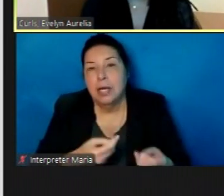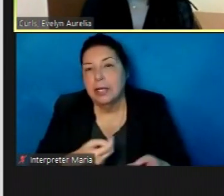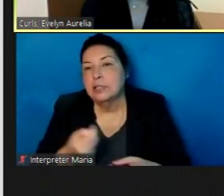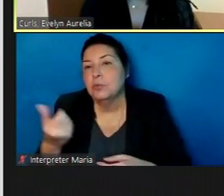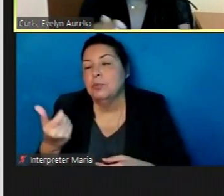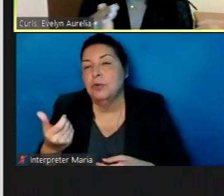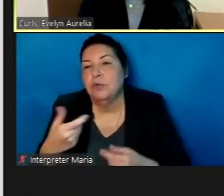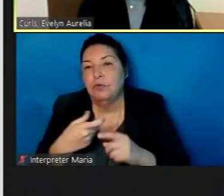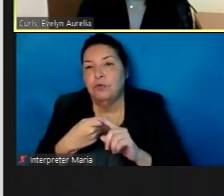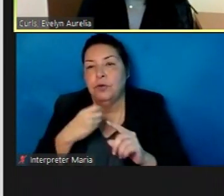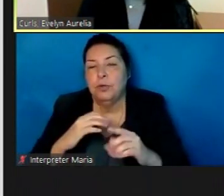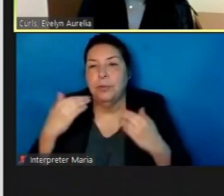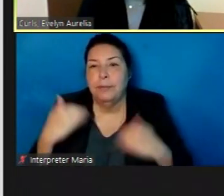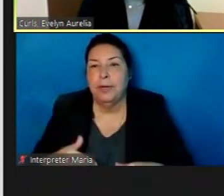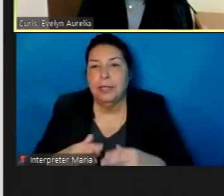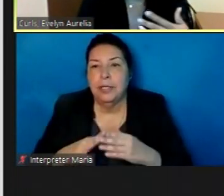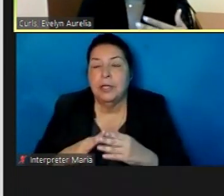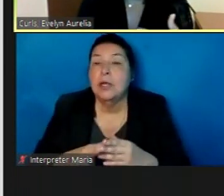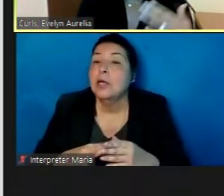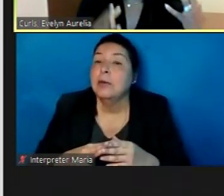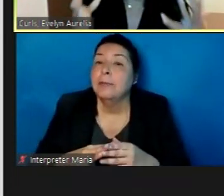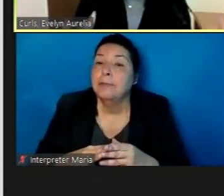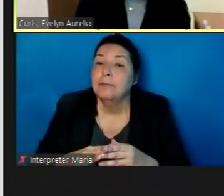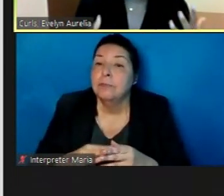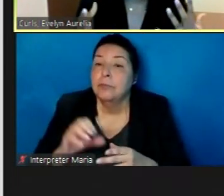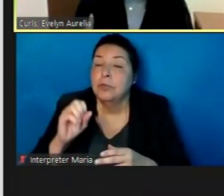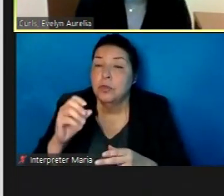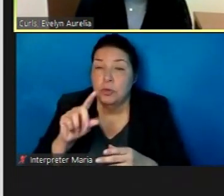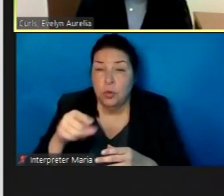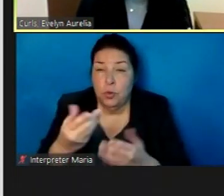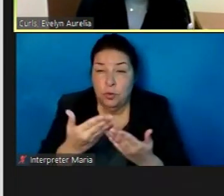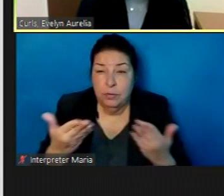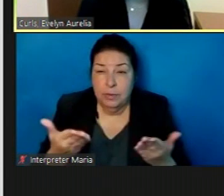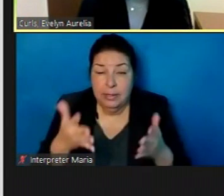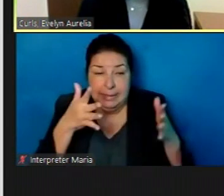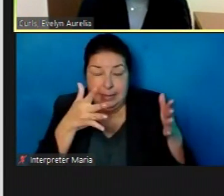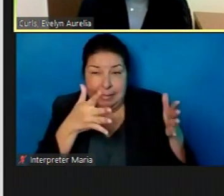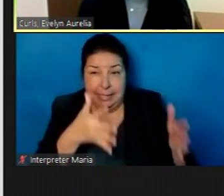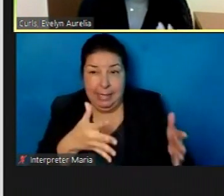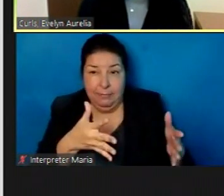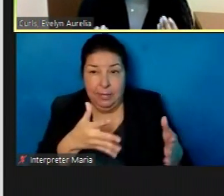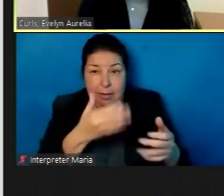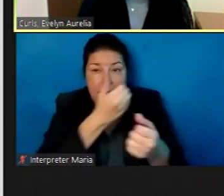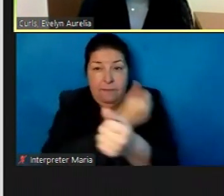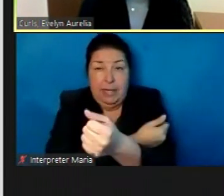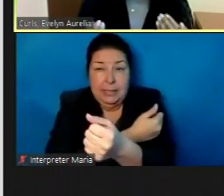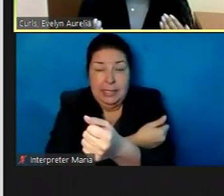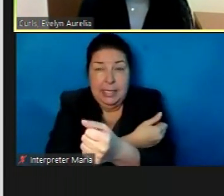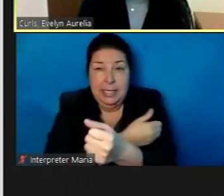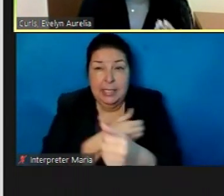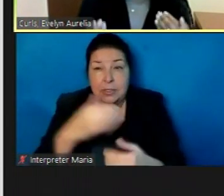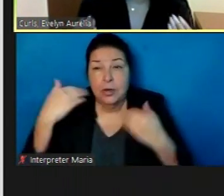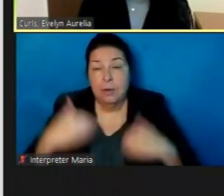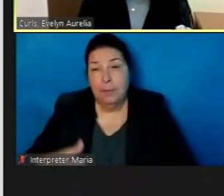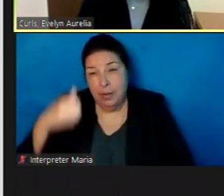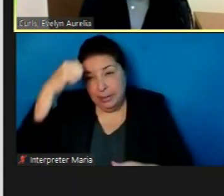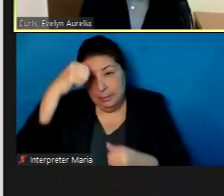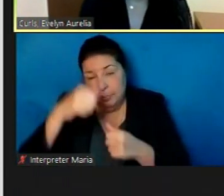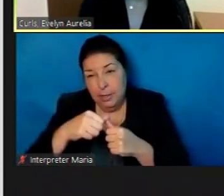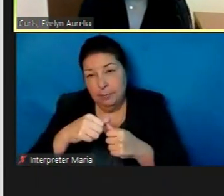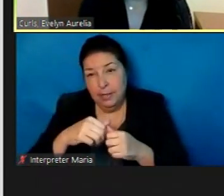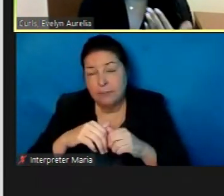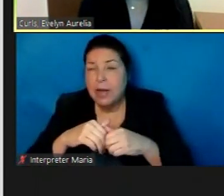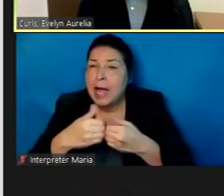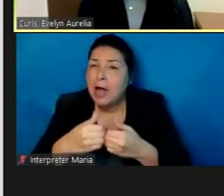they made in response to the instruction manual. So the only thing left of the vaccine is your body's memory of what the proteins look